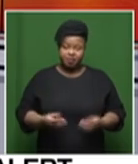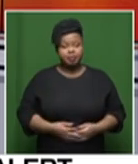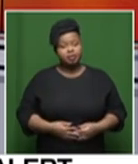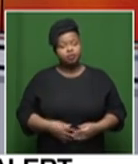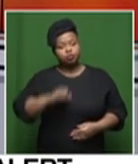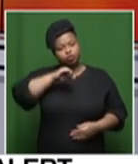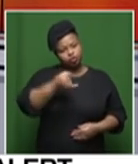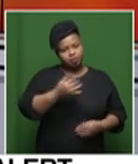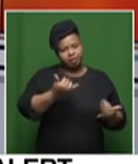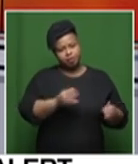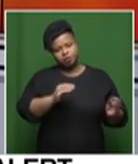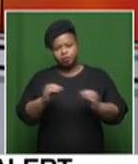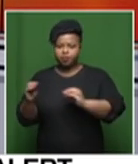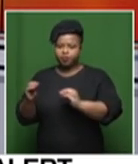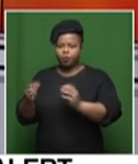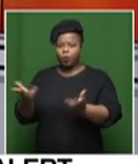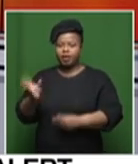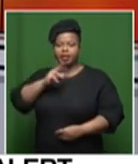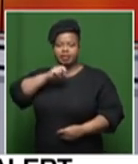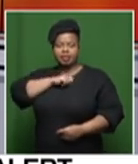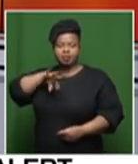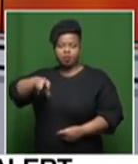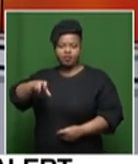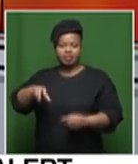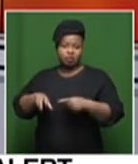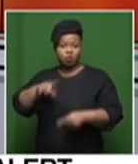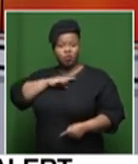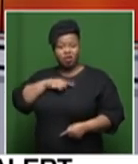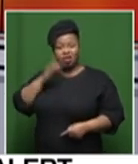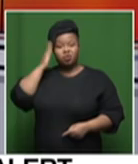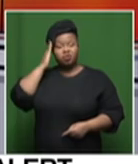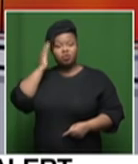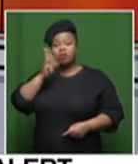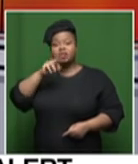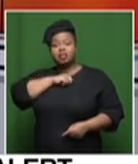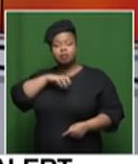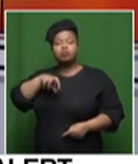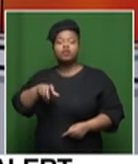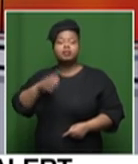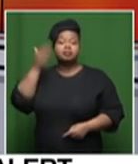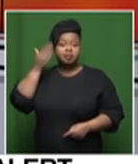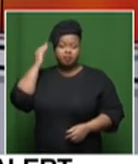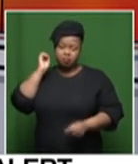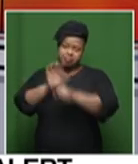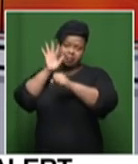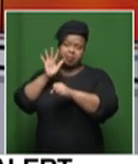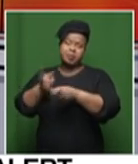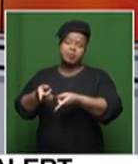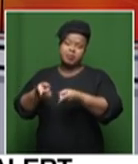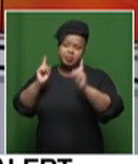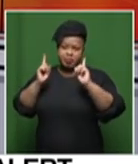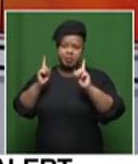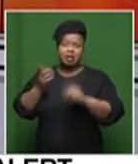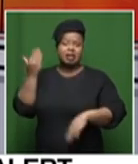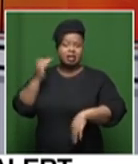from Johannesburg, let's now move over to KwaZulu-Natal. Of course, we know that KwaZulu-Natal was a major hotspot during the